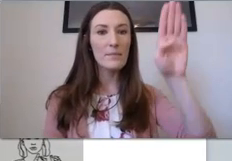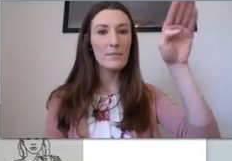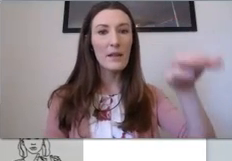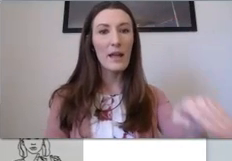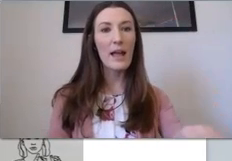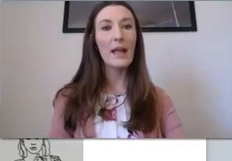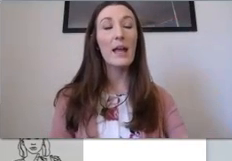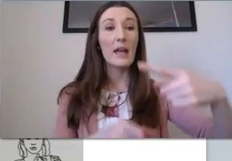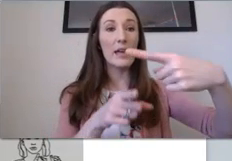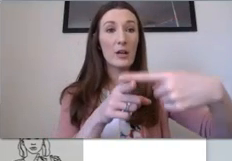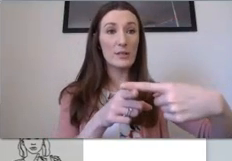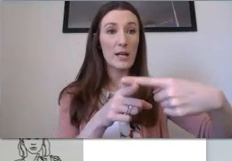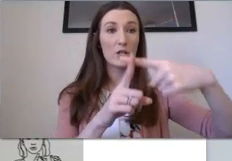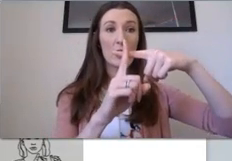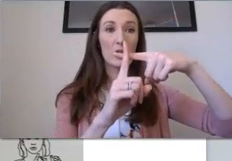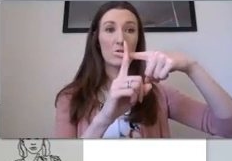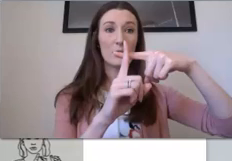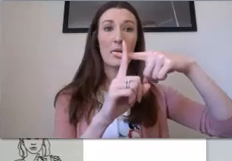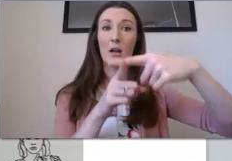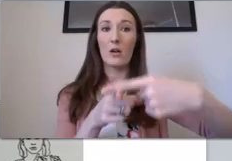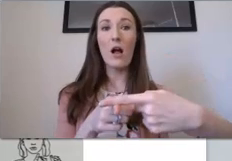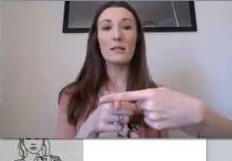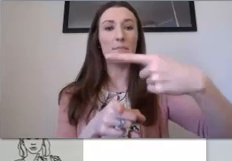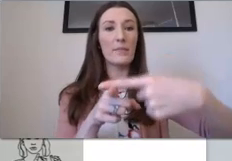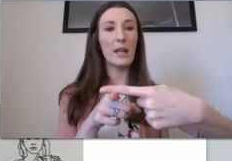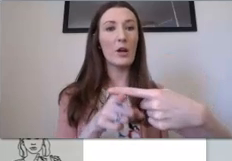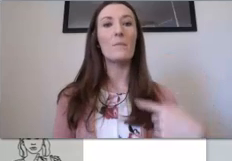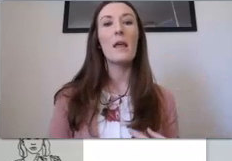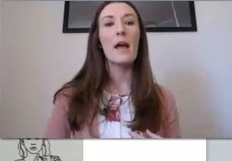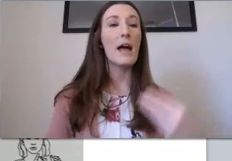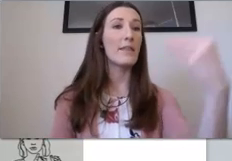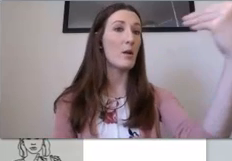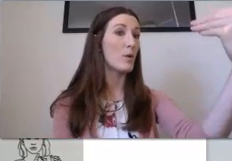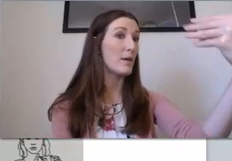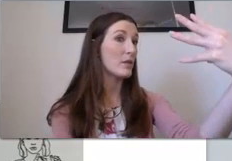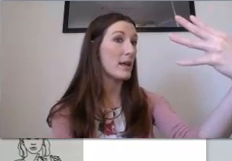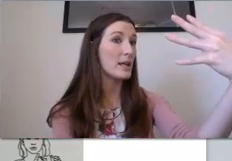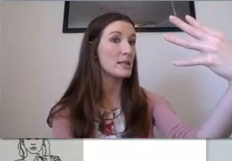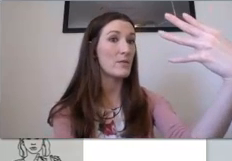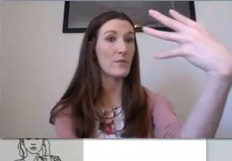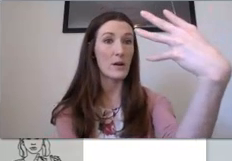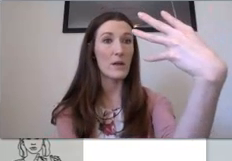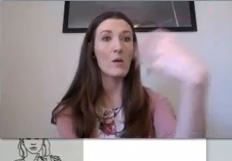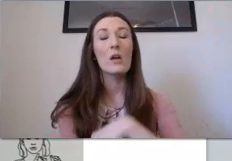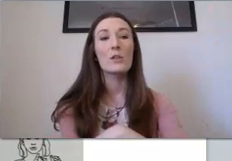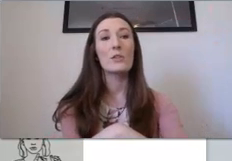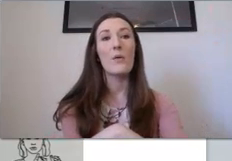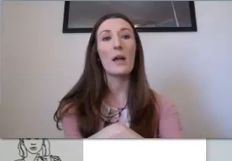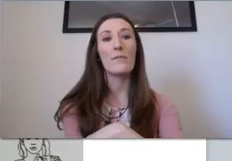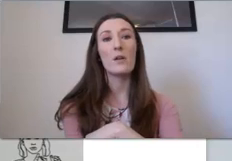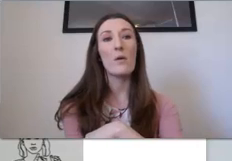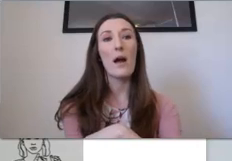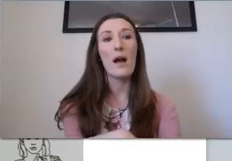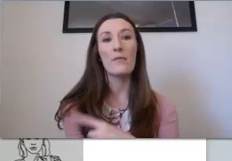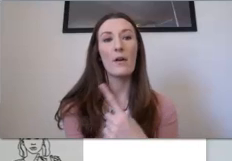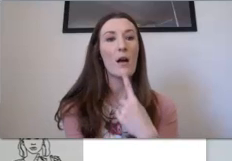hills. Okay, intersection, you just make a cross here, and then whatever light is in front of you. So